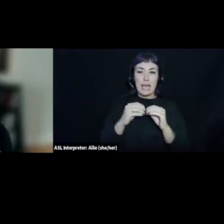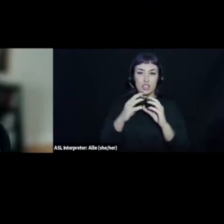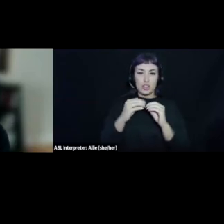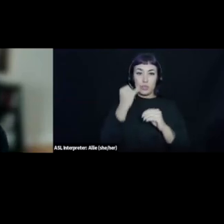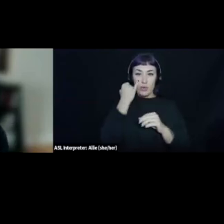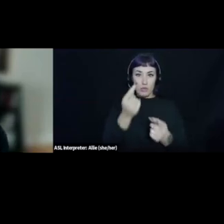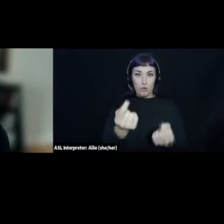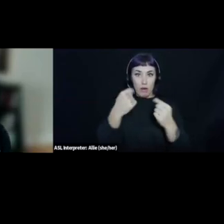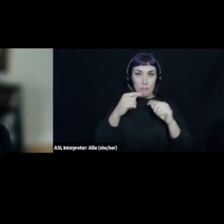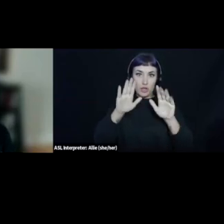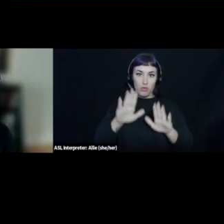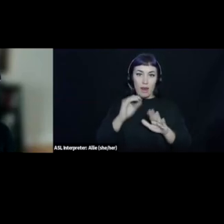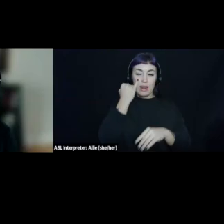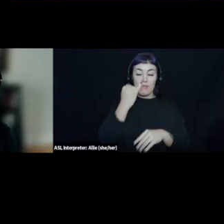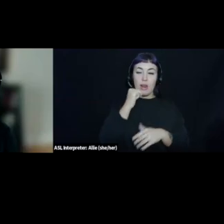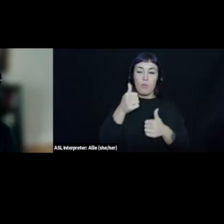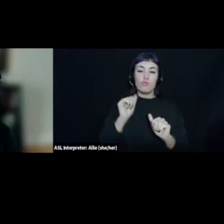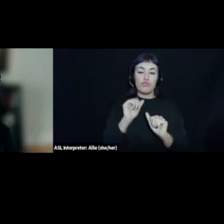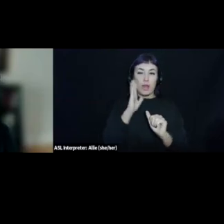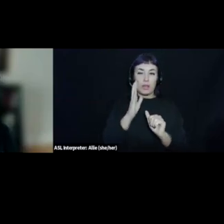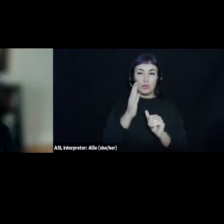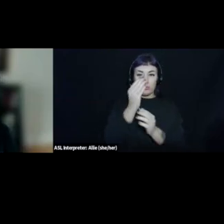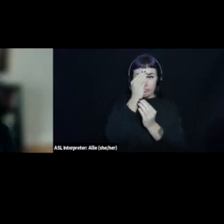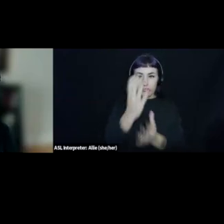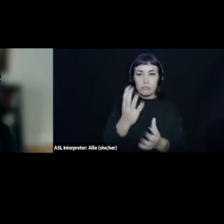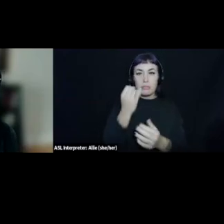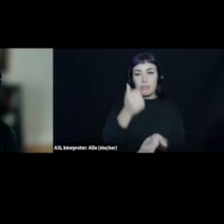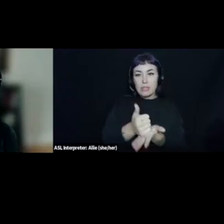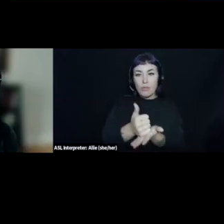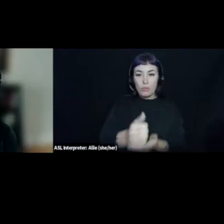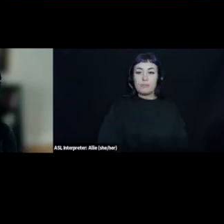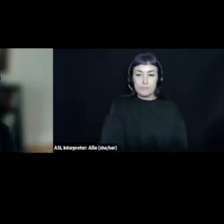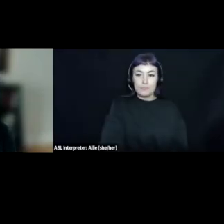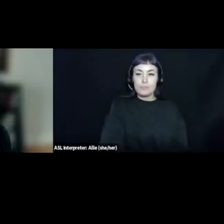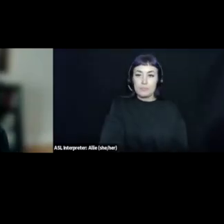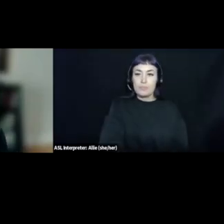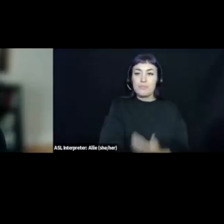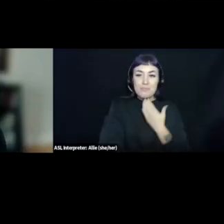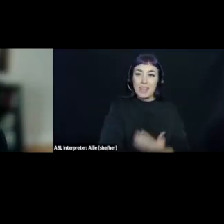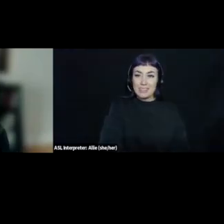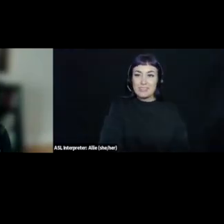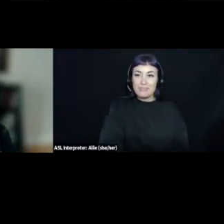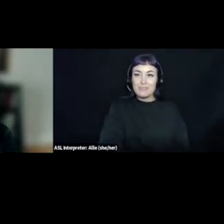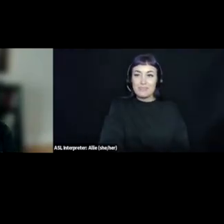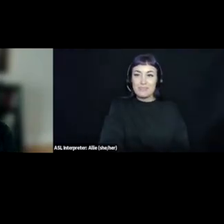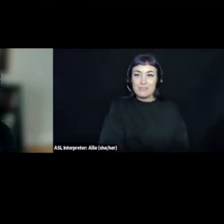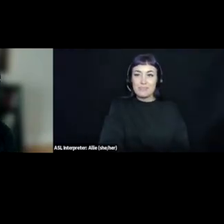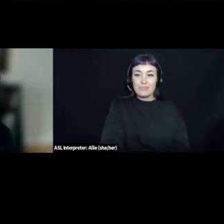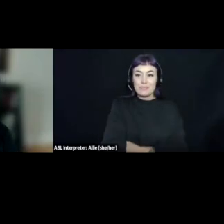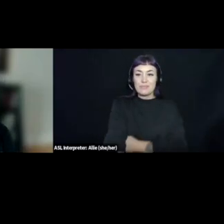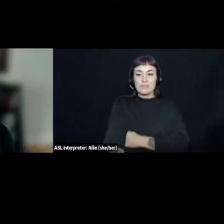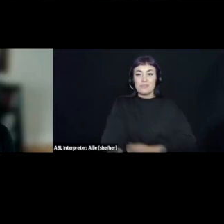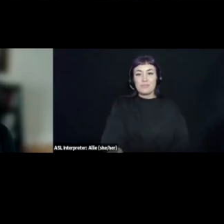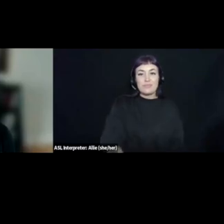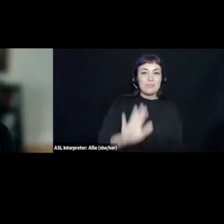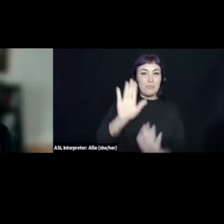you're attending, great. If not, we can try to get that info to you if that's helpful. Thanks, Taylor. Awesome.